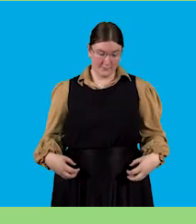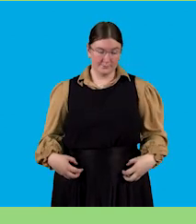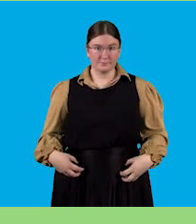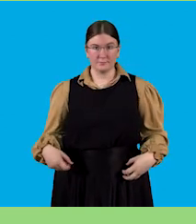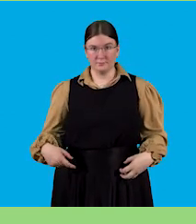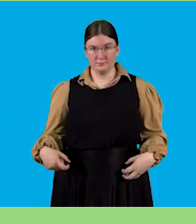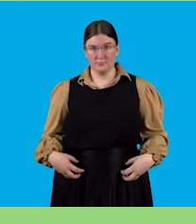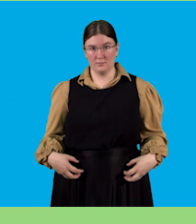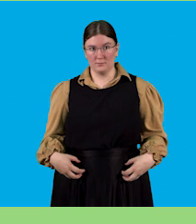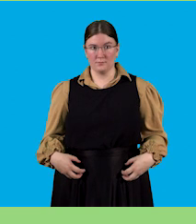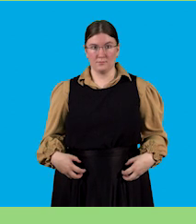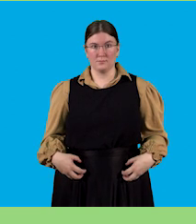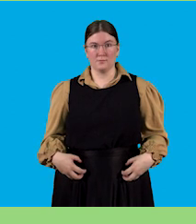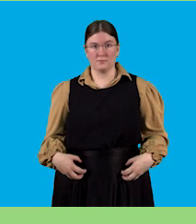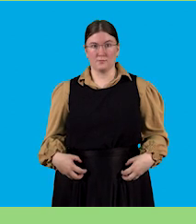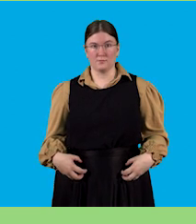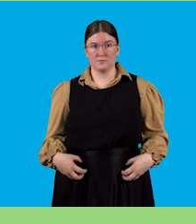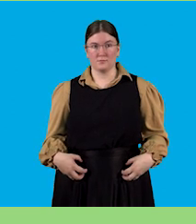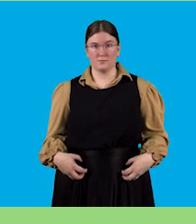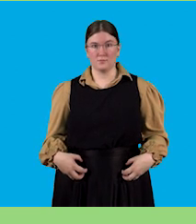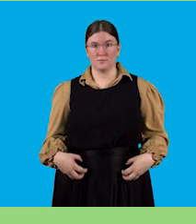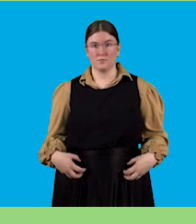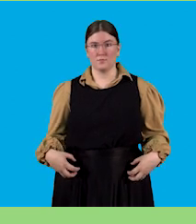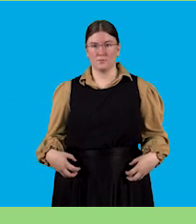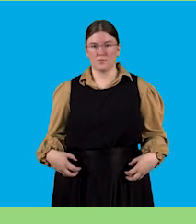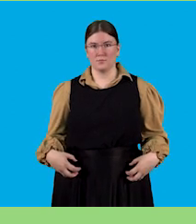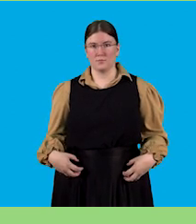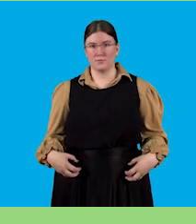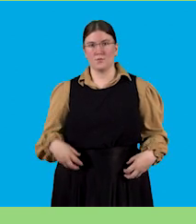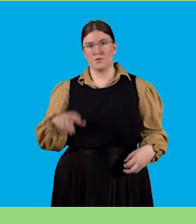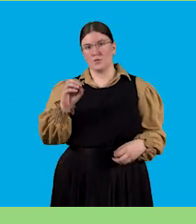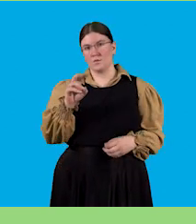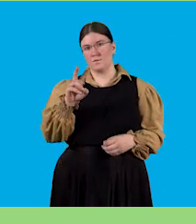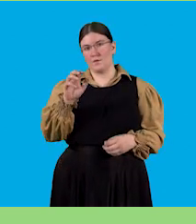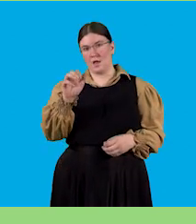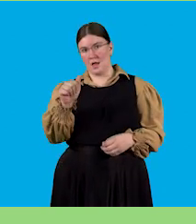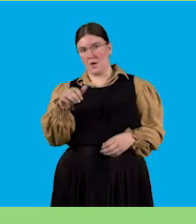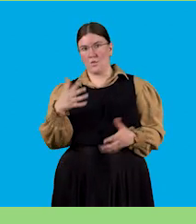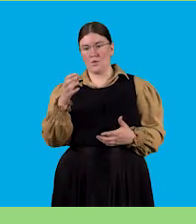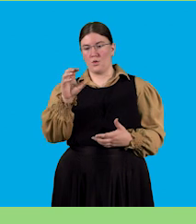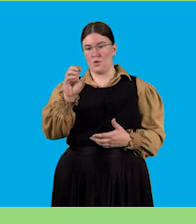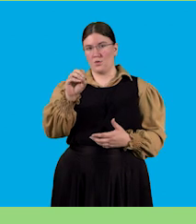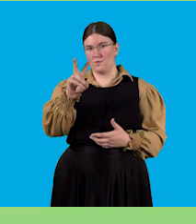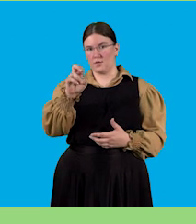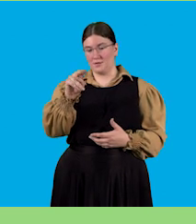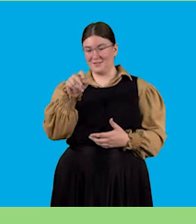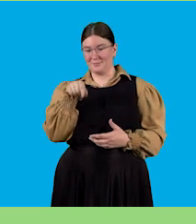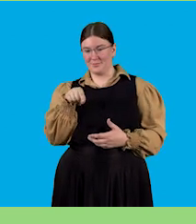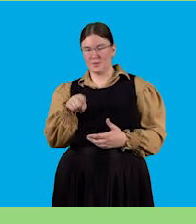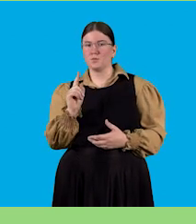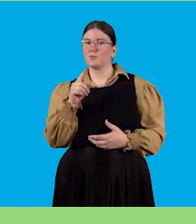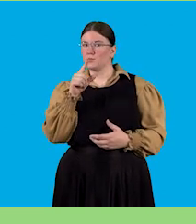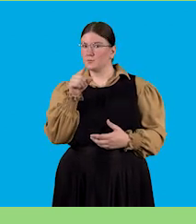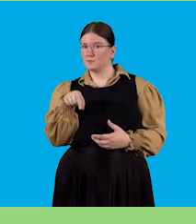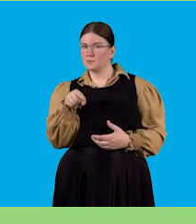The ovary is the organ that releases ova or an ovum. We know that ova